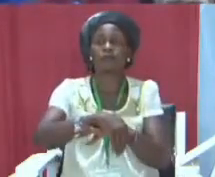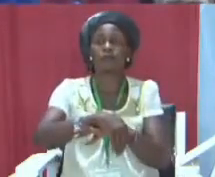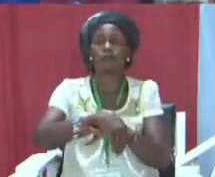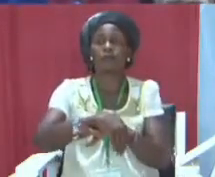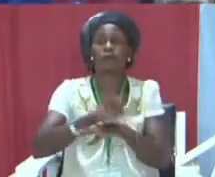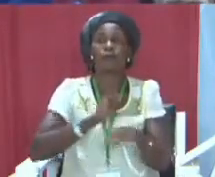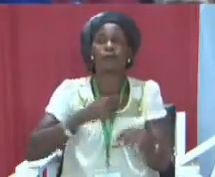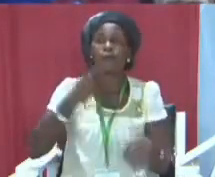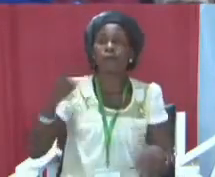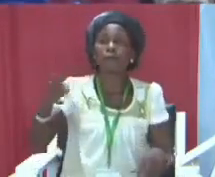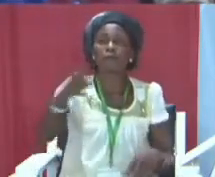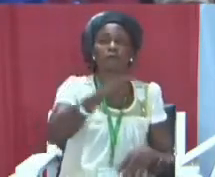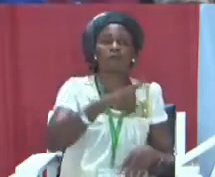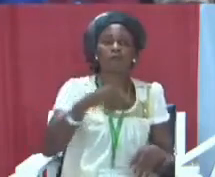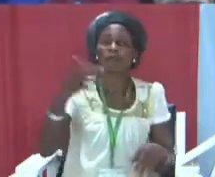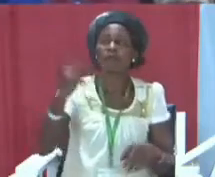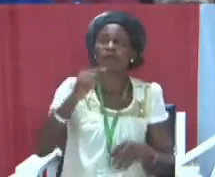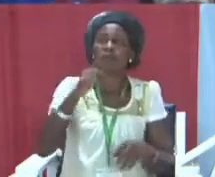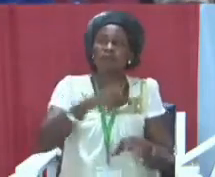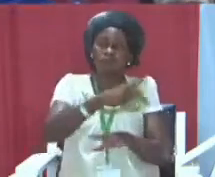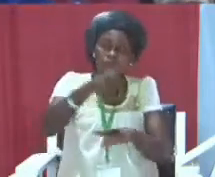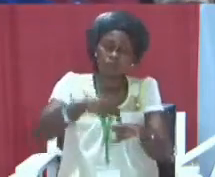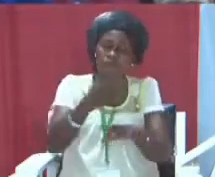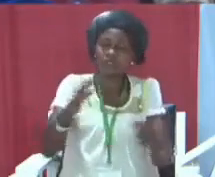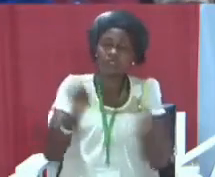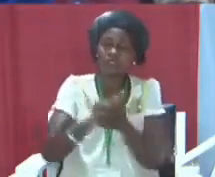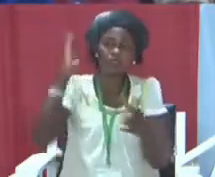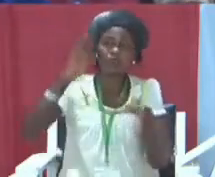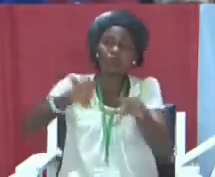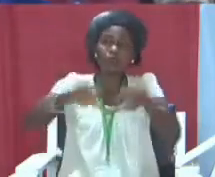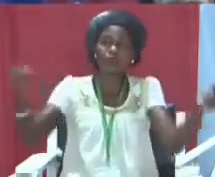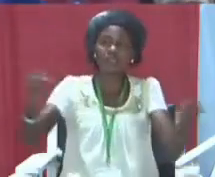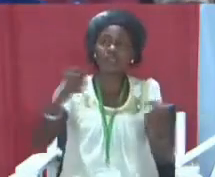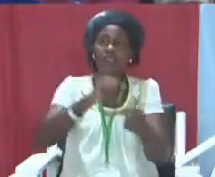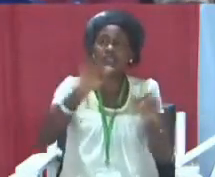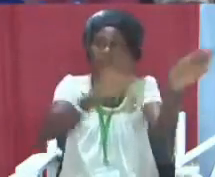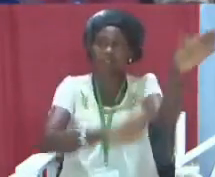I have told you, the principal thing that will break a siege is mercy.